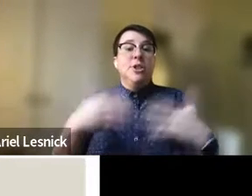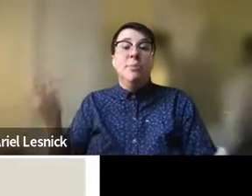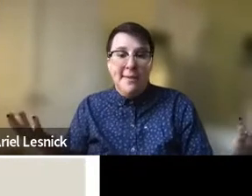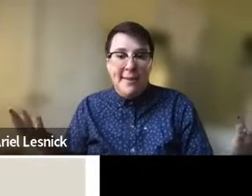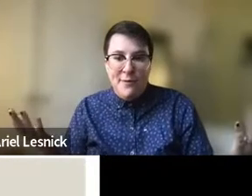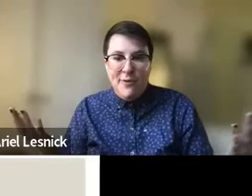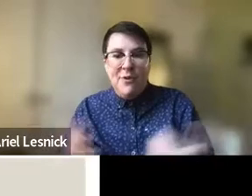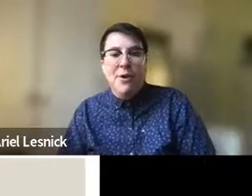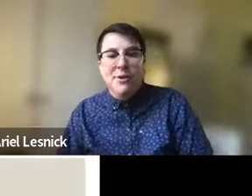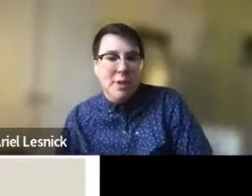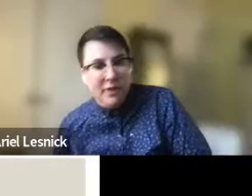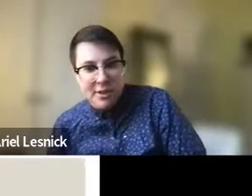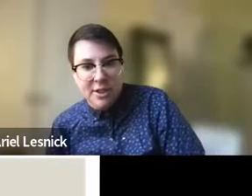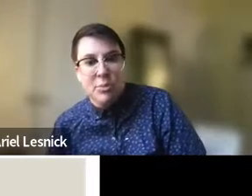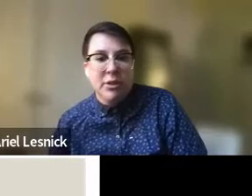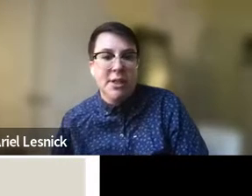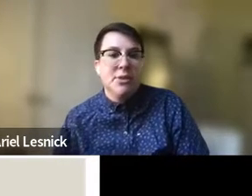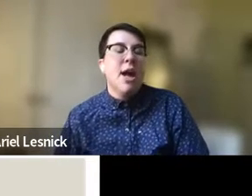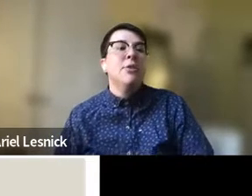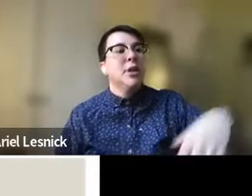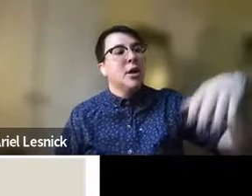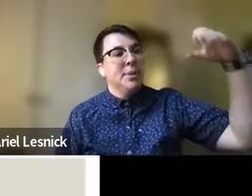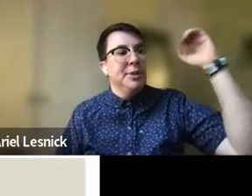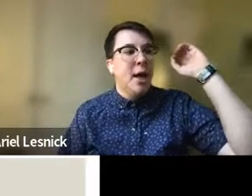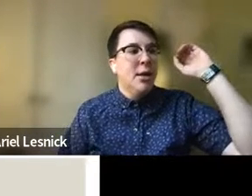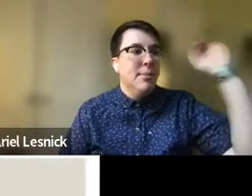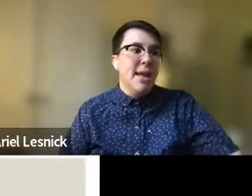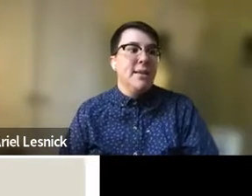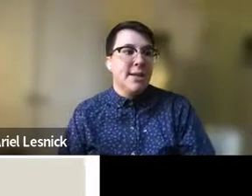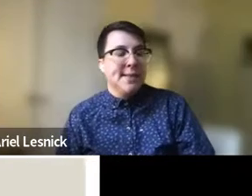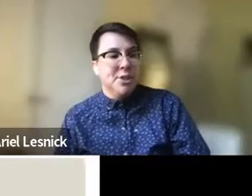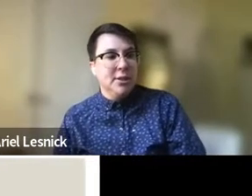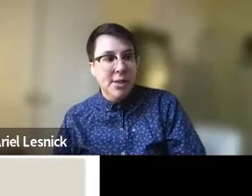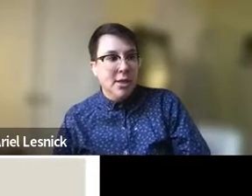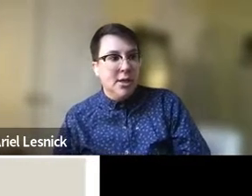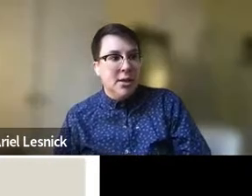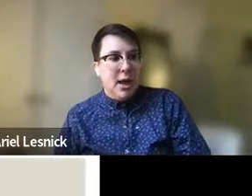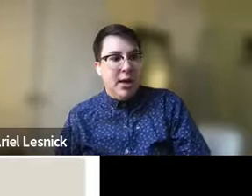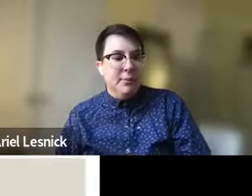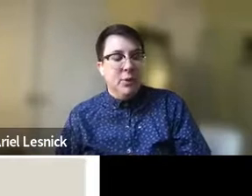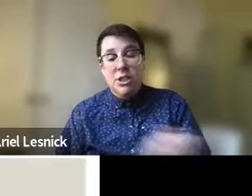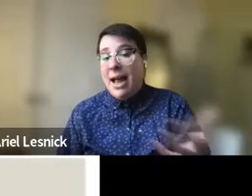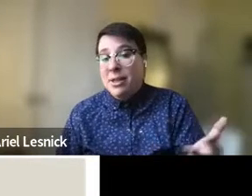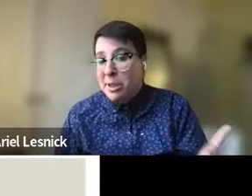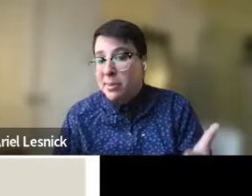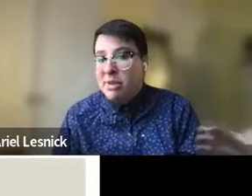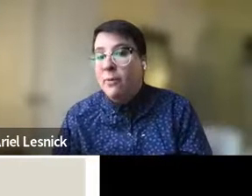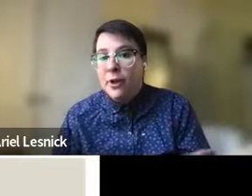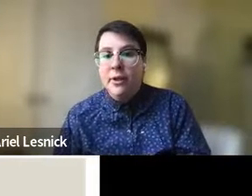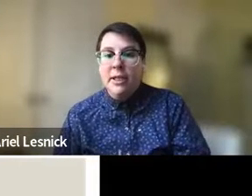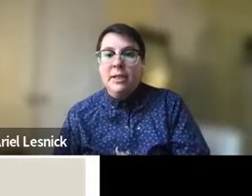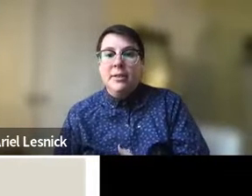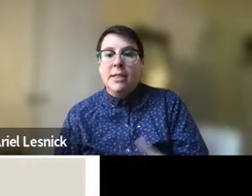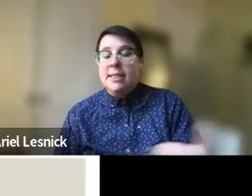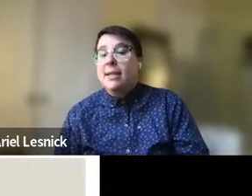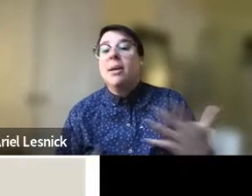less legitimate than for those with physical disabilities. So not only are people not making that assumption, which could actually be sometimes